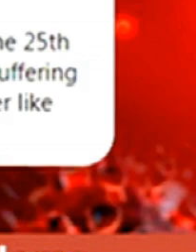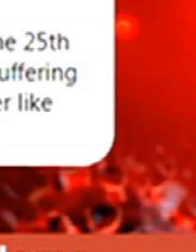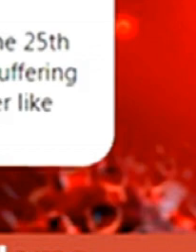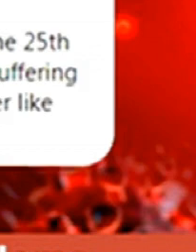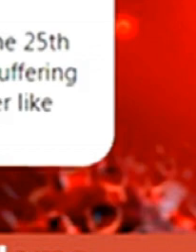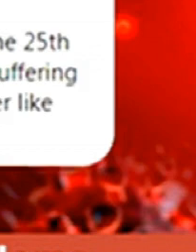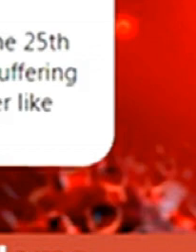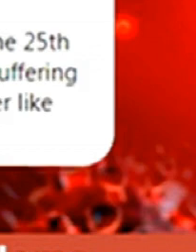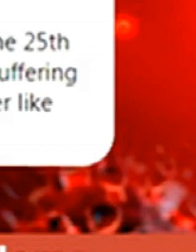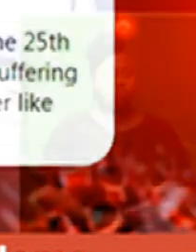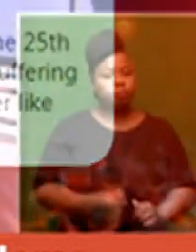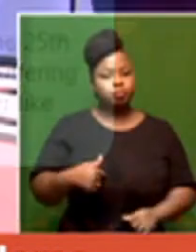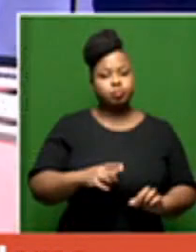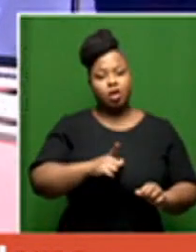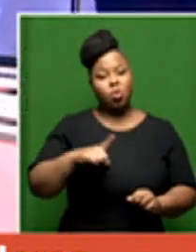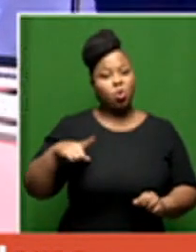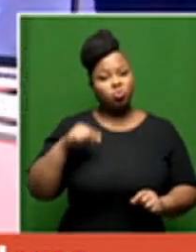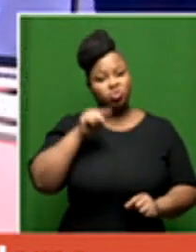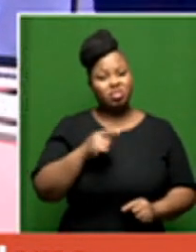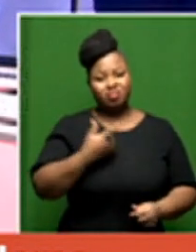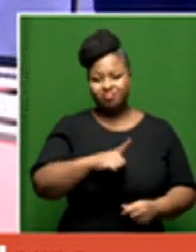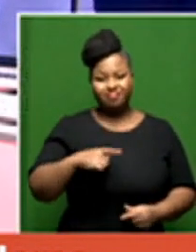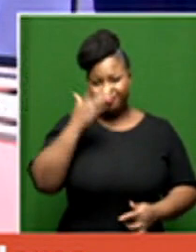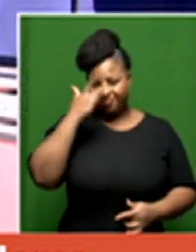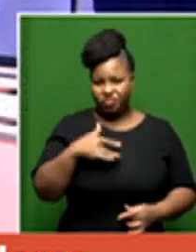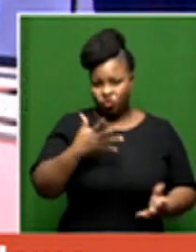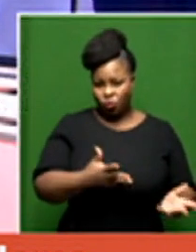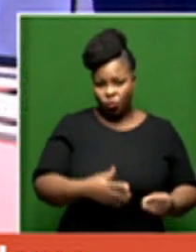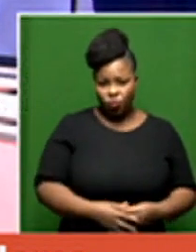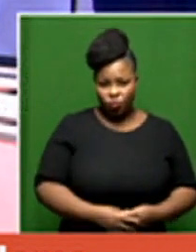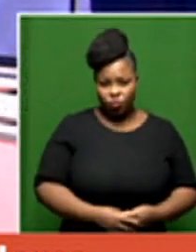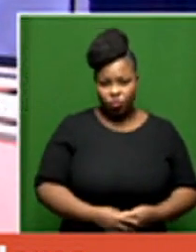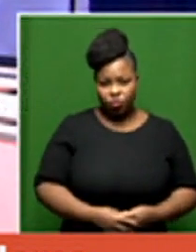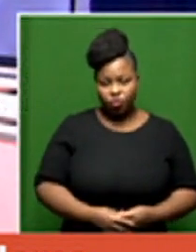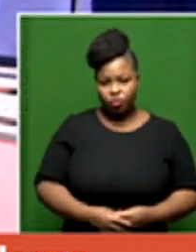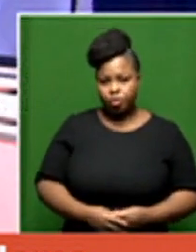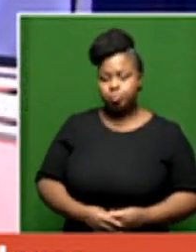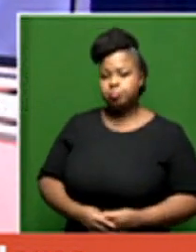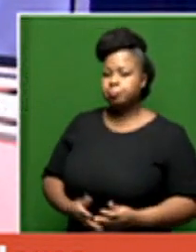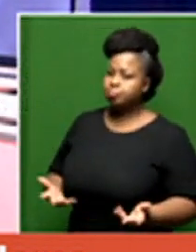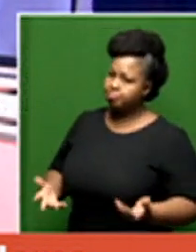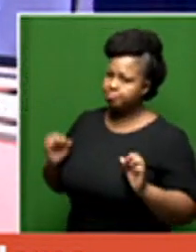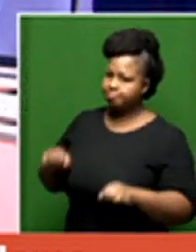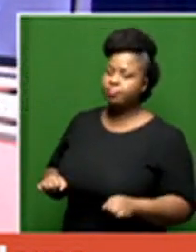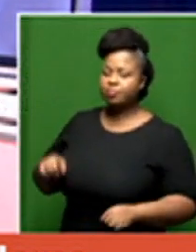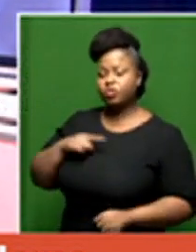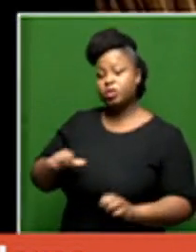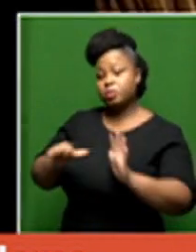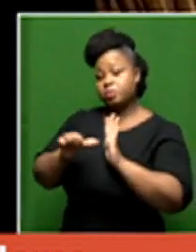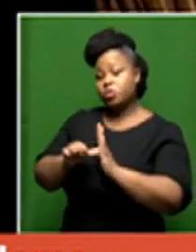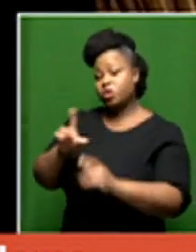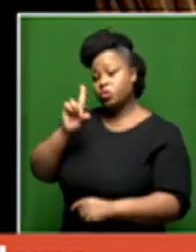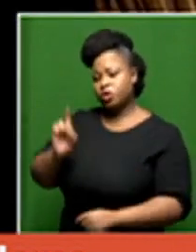symptoms, insomnia, etc. How long do these last, Dr. Mckay? Yeah, so that's a critical question.